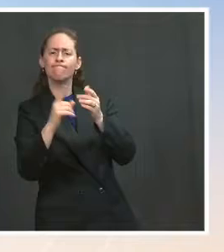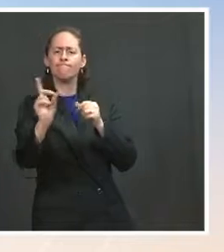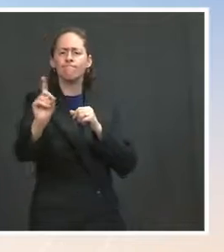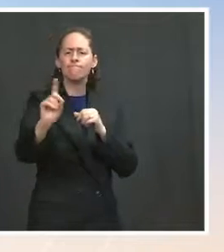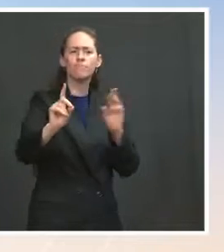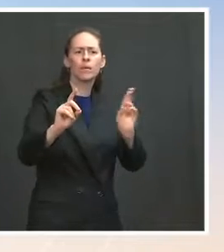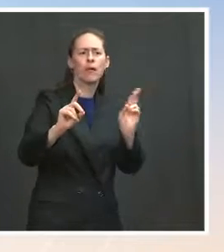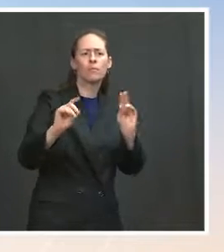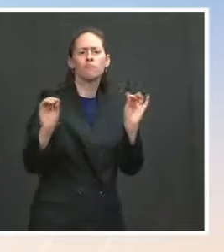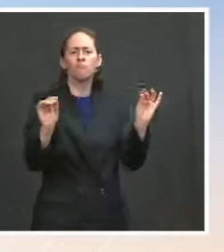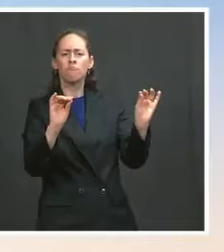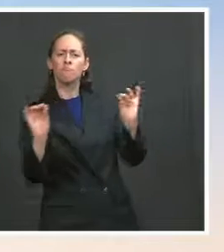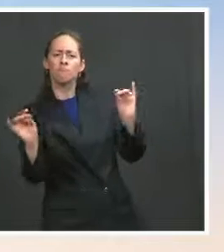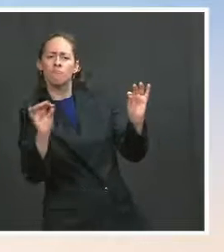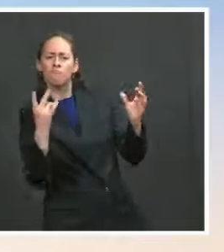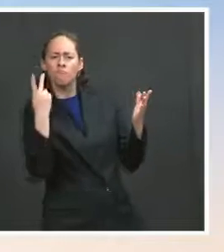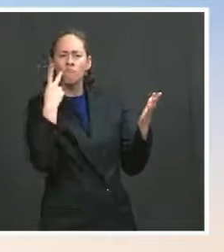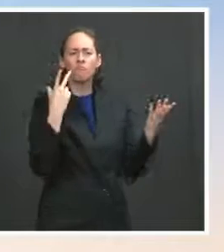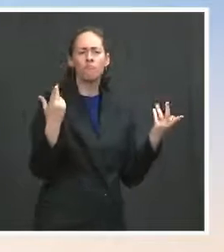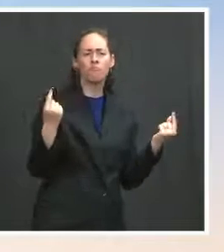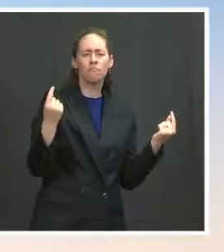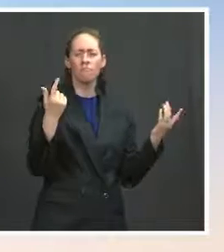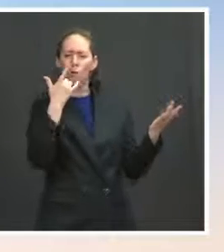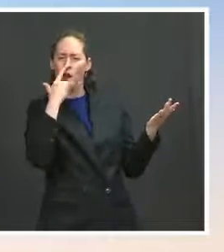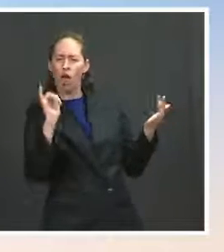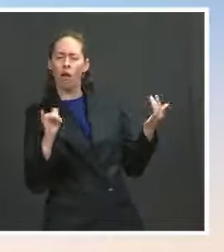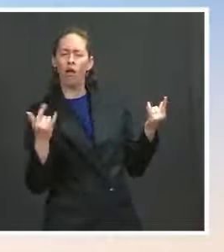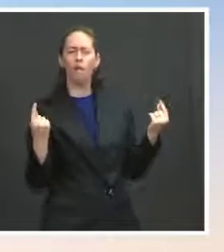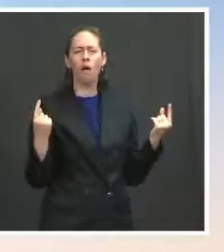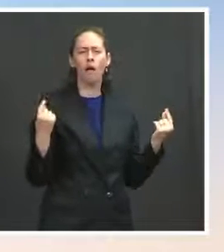forward may look like. And certainly it's an important